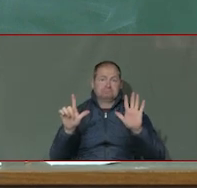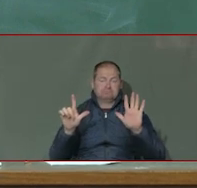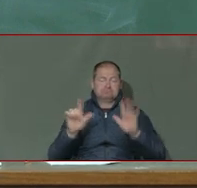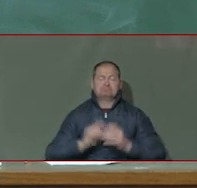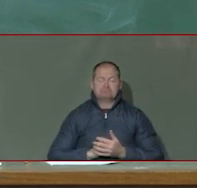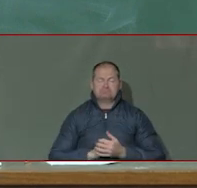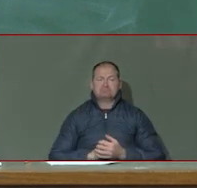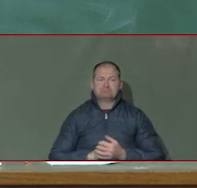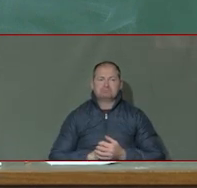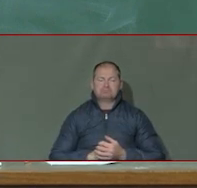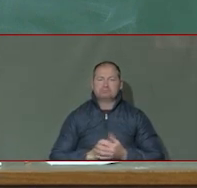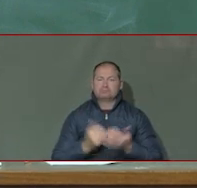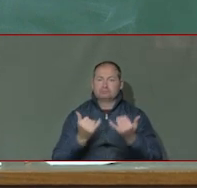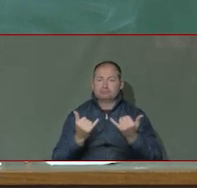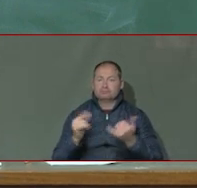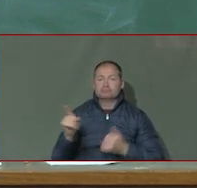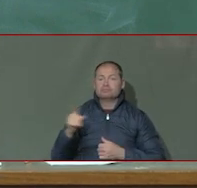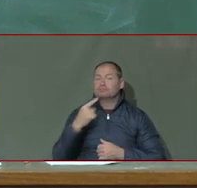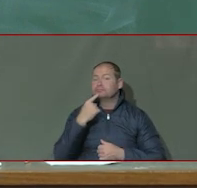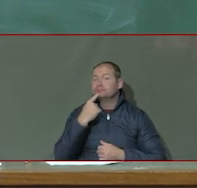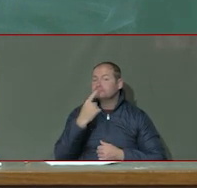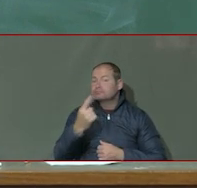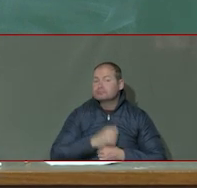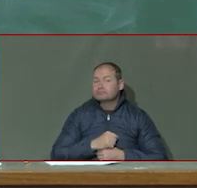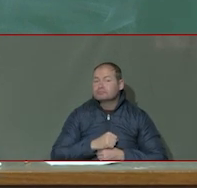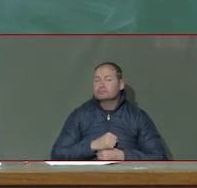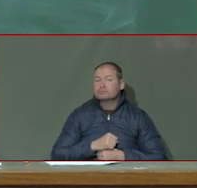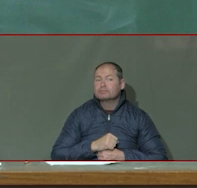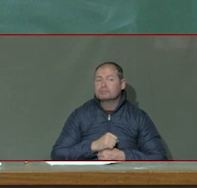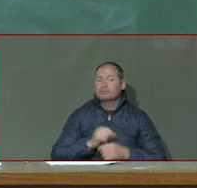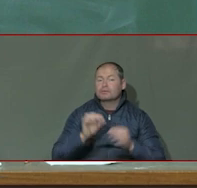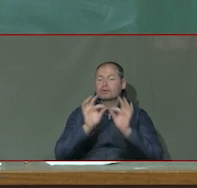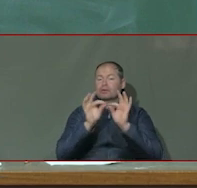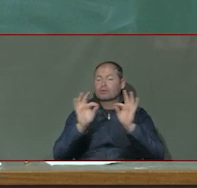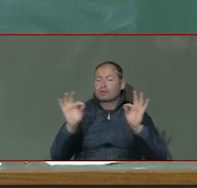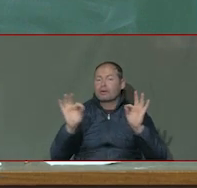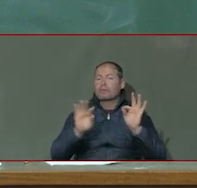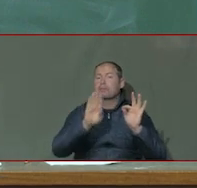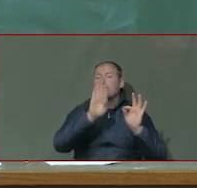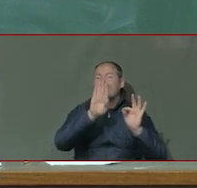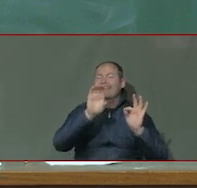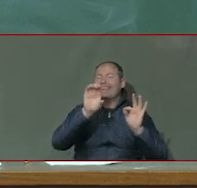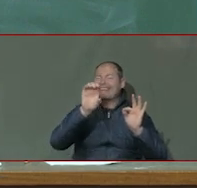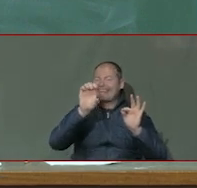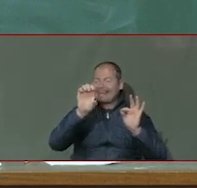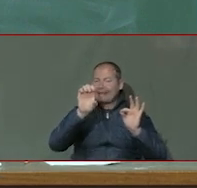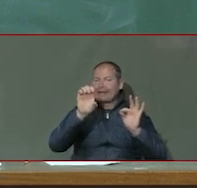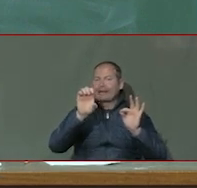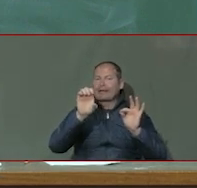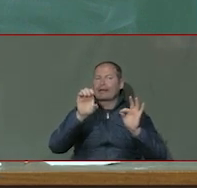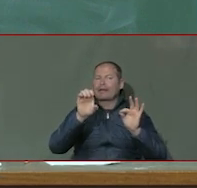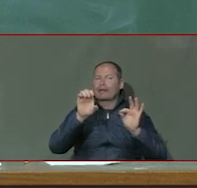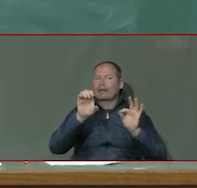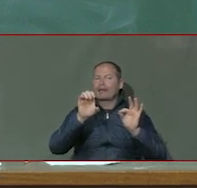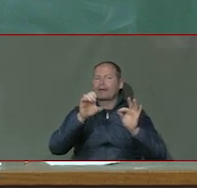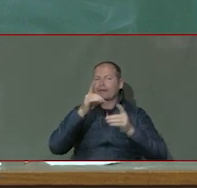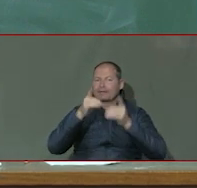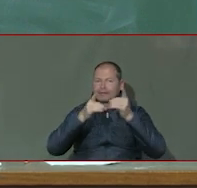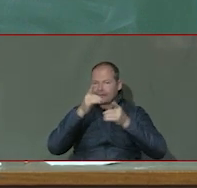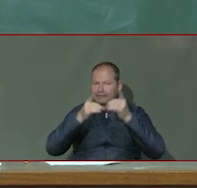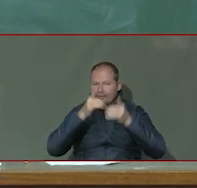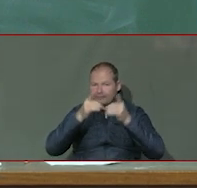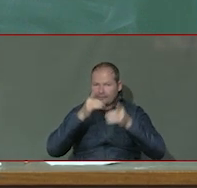say determine the equation of BE in that form. Right, people, now we got to